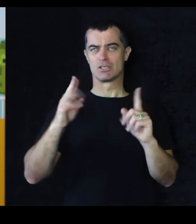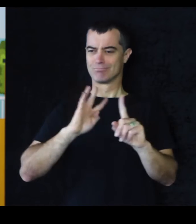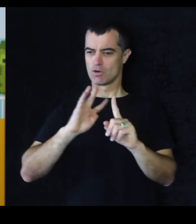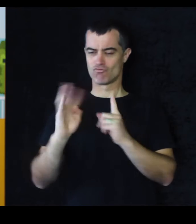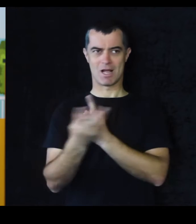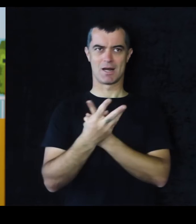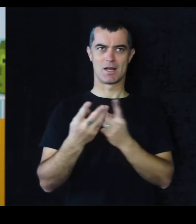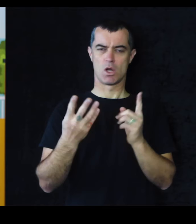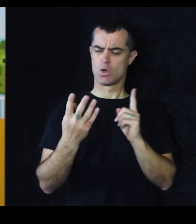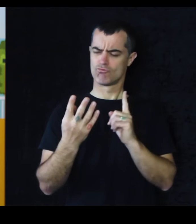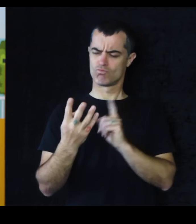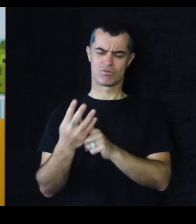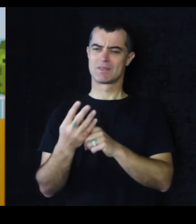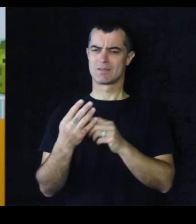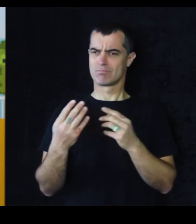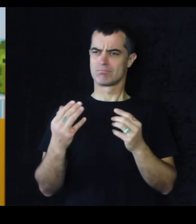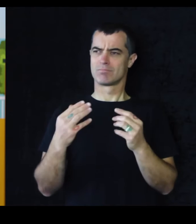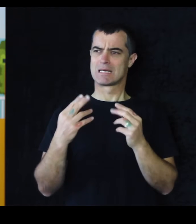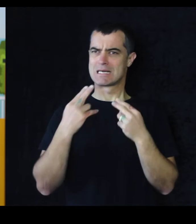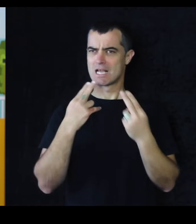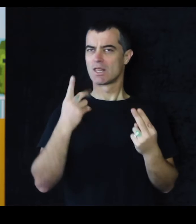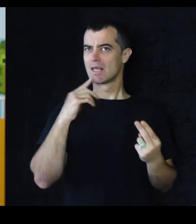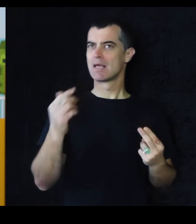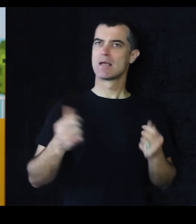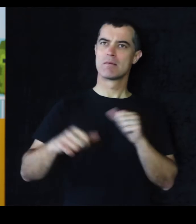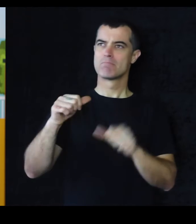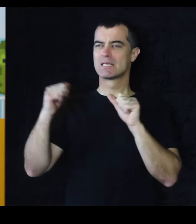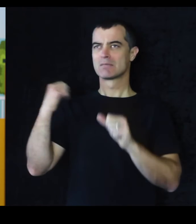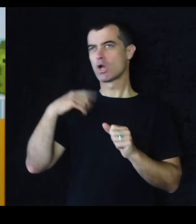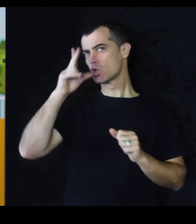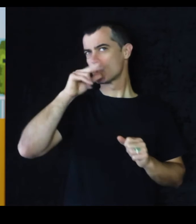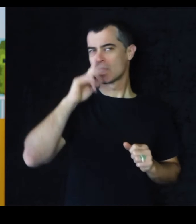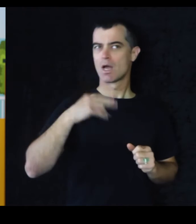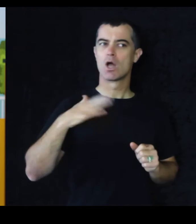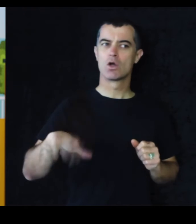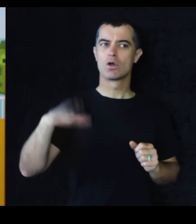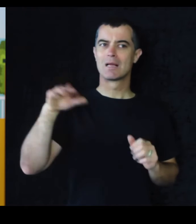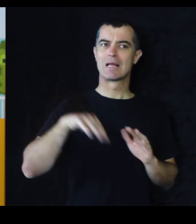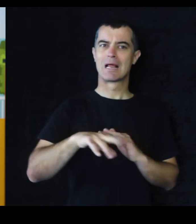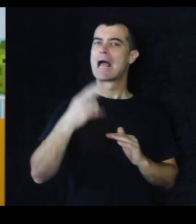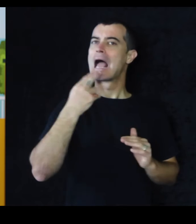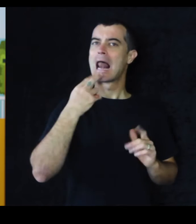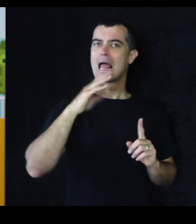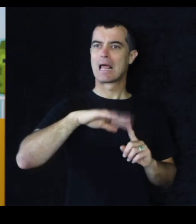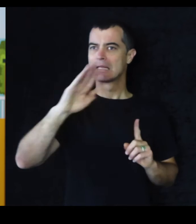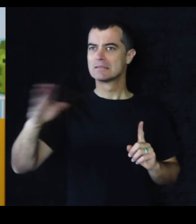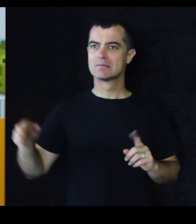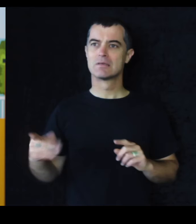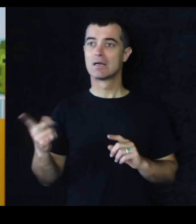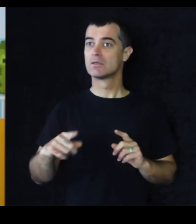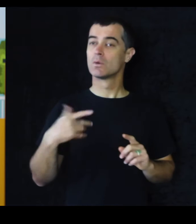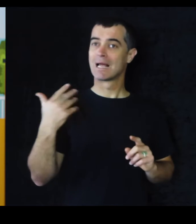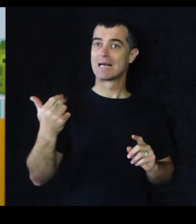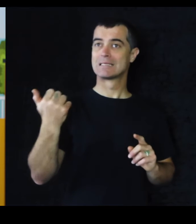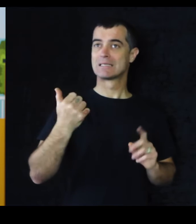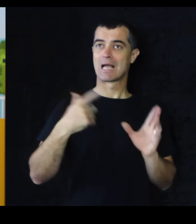be embraced with nature. I think that goes back to my youth. I grew up in the Adelaide Hills, and we